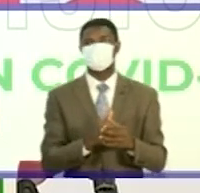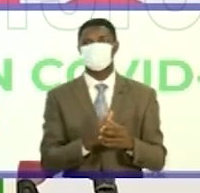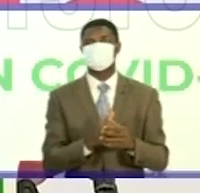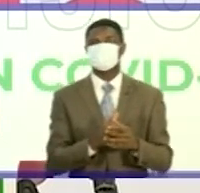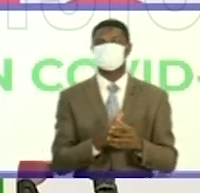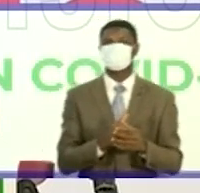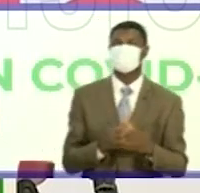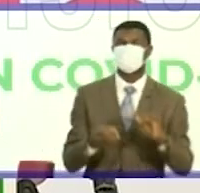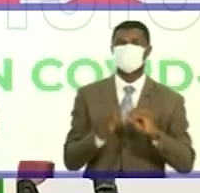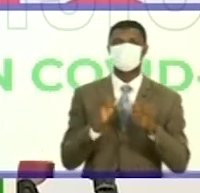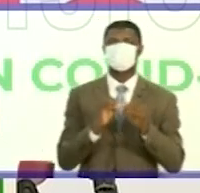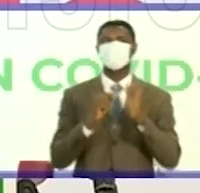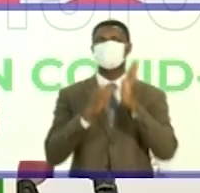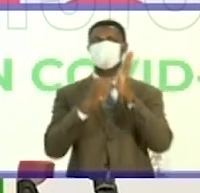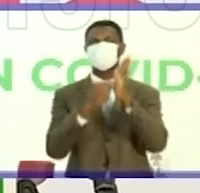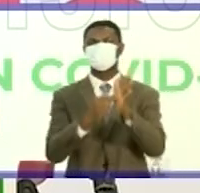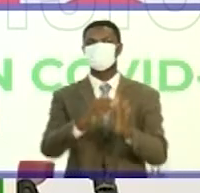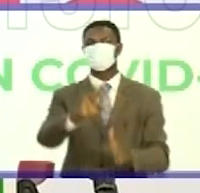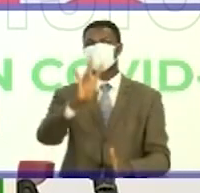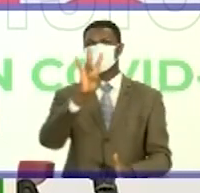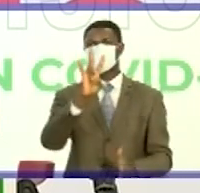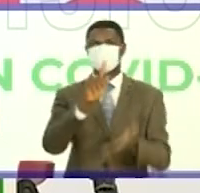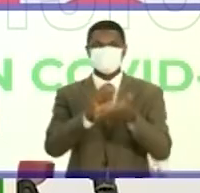the record shows